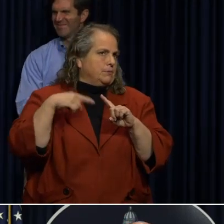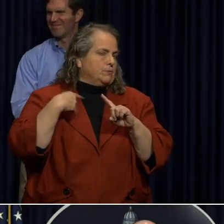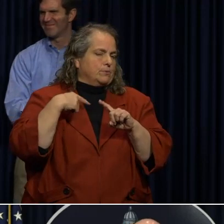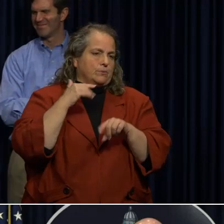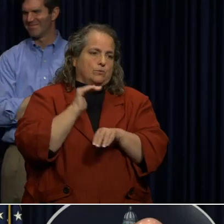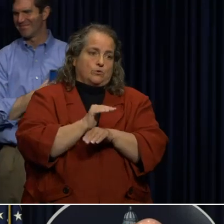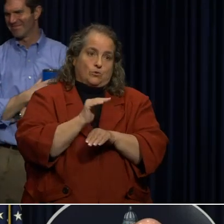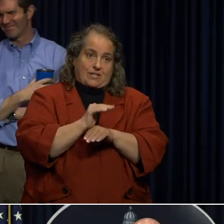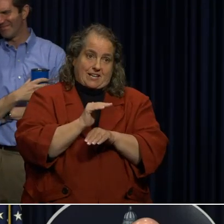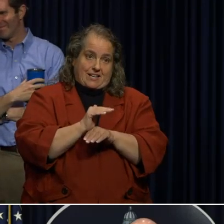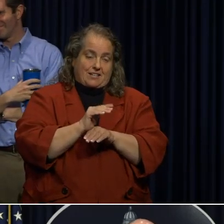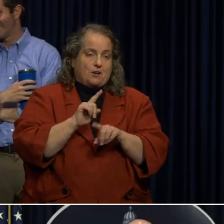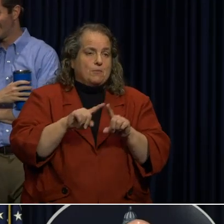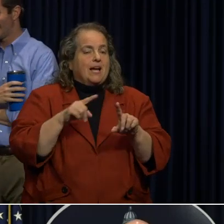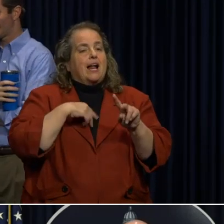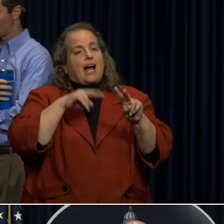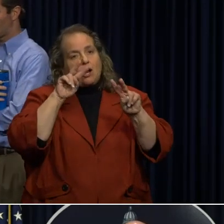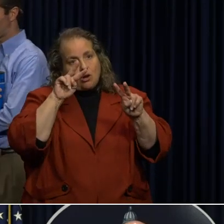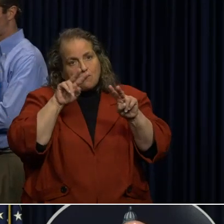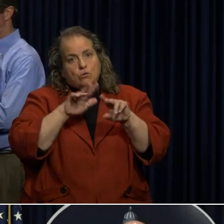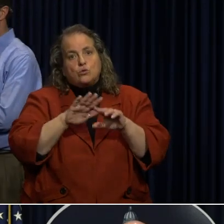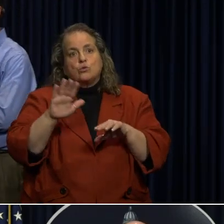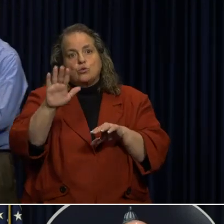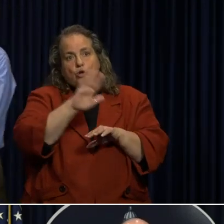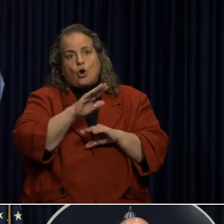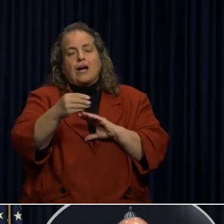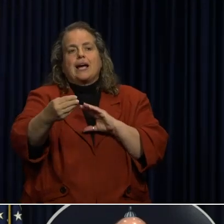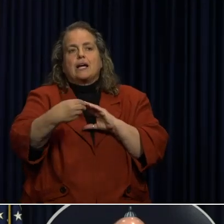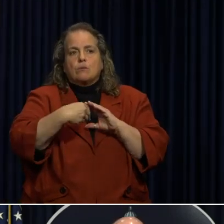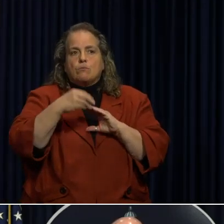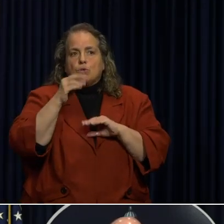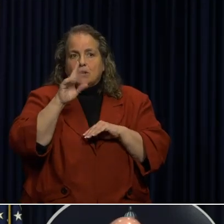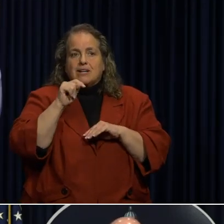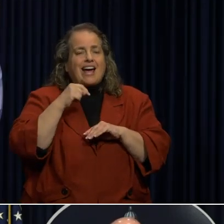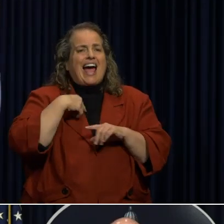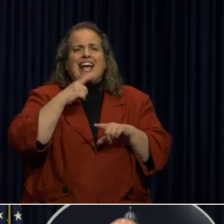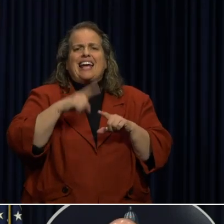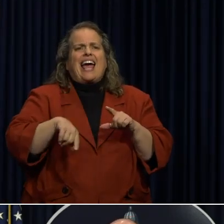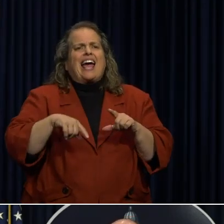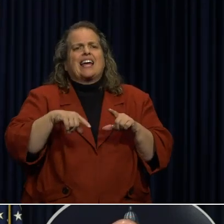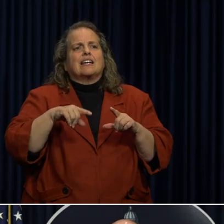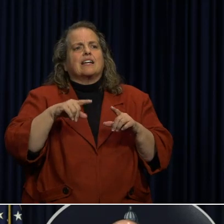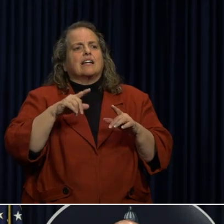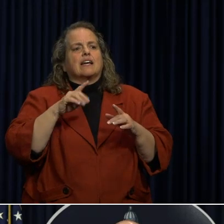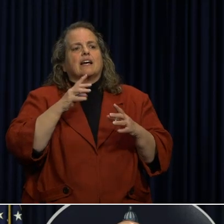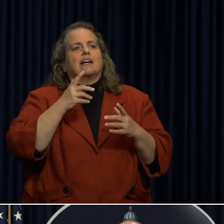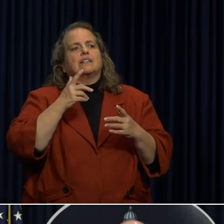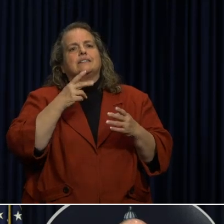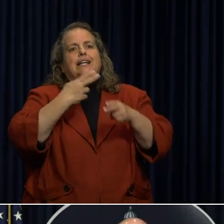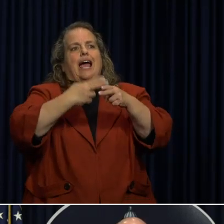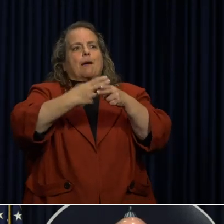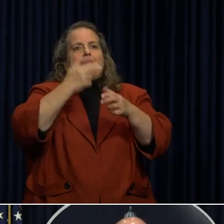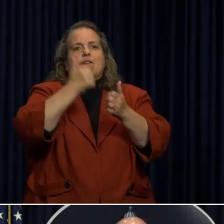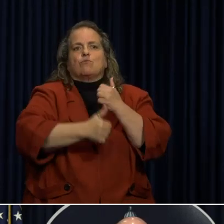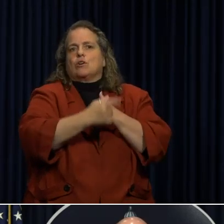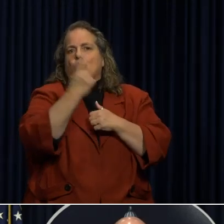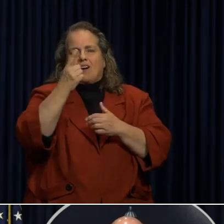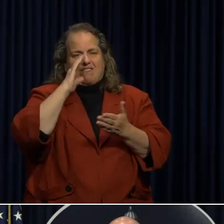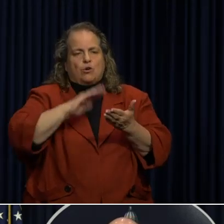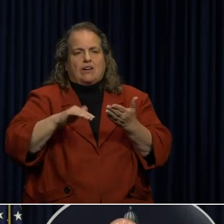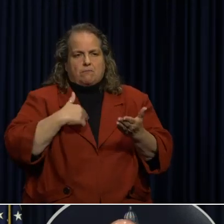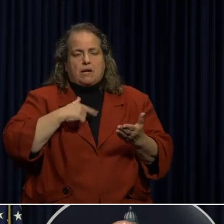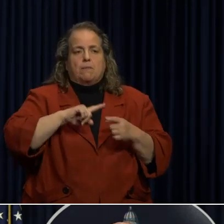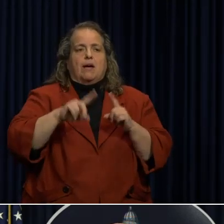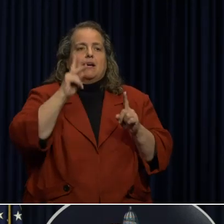but I look forward to your input, and I want to thank, we can't shout out to everybody, so forgive me, but the Kentucky Medical Association,